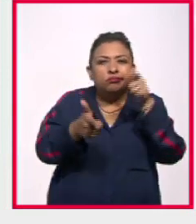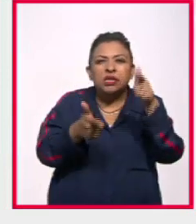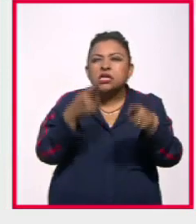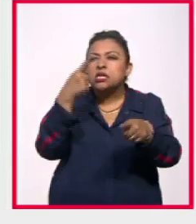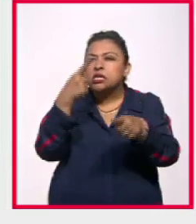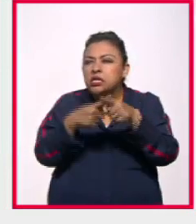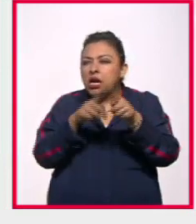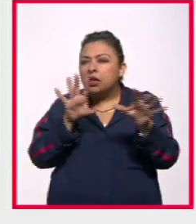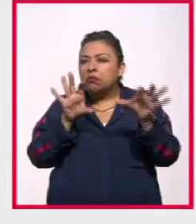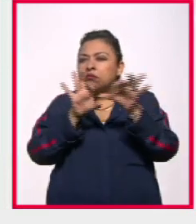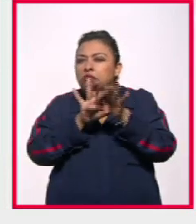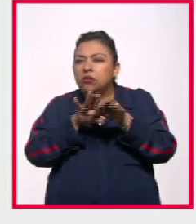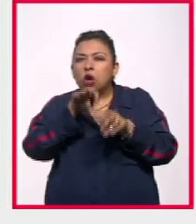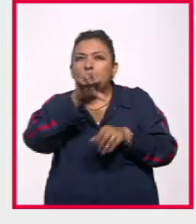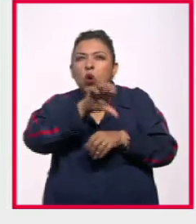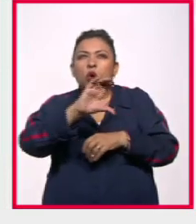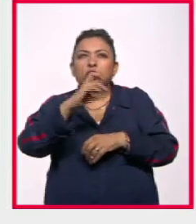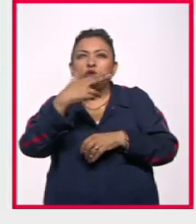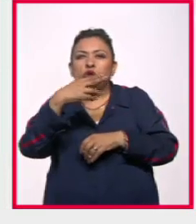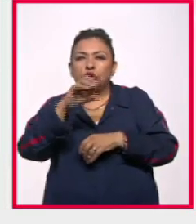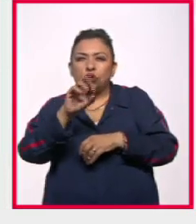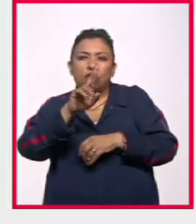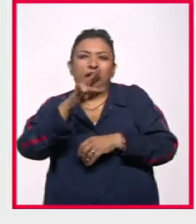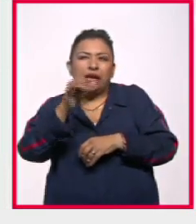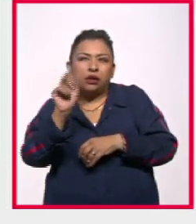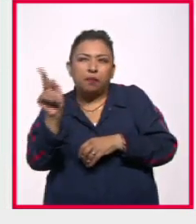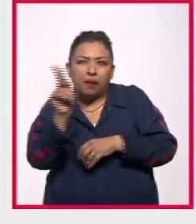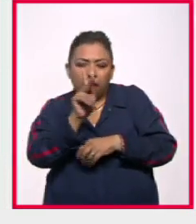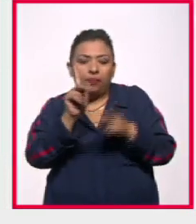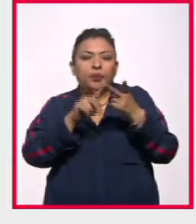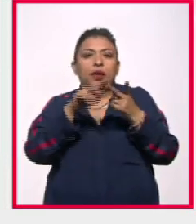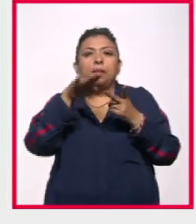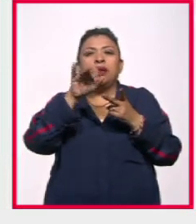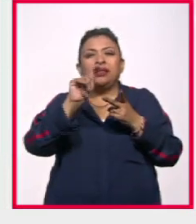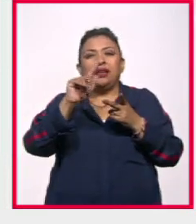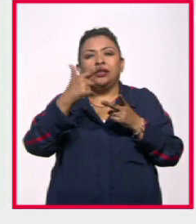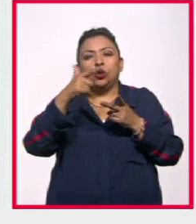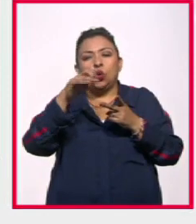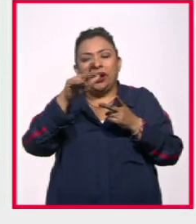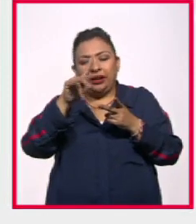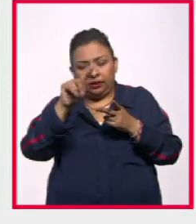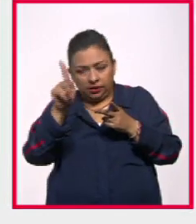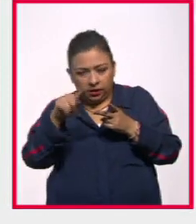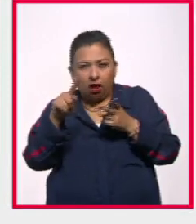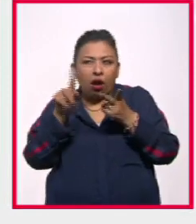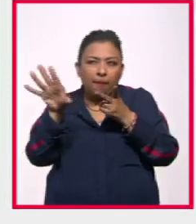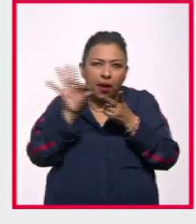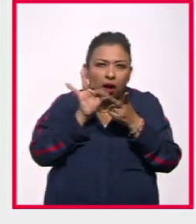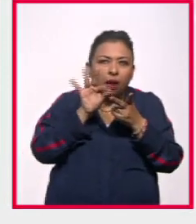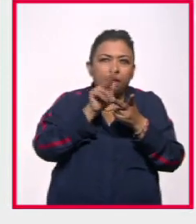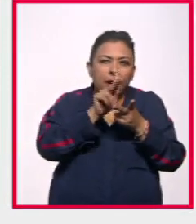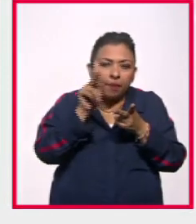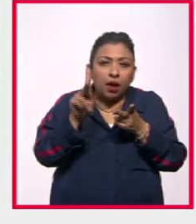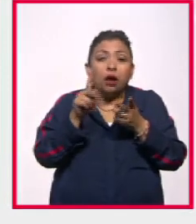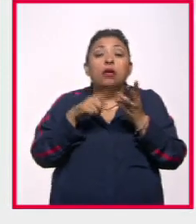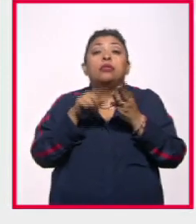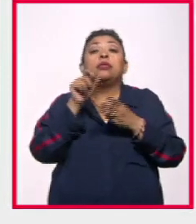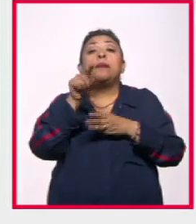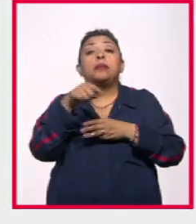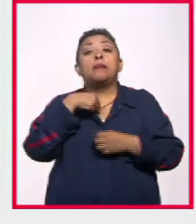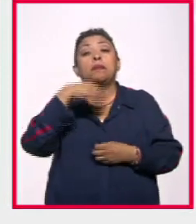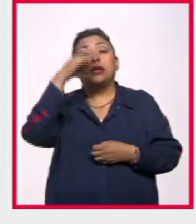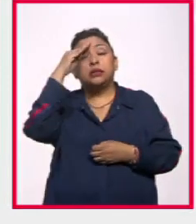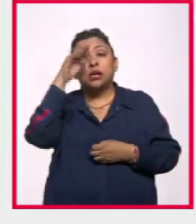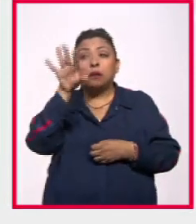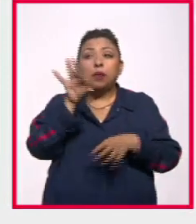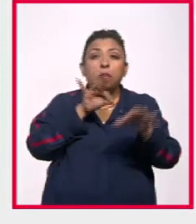equivalent today of a Chucho Reyes or of a Matías Goeritz, but also thinking about